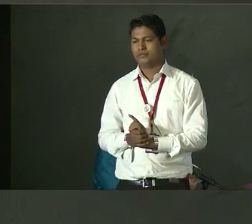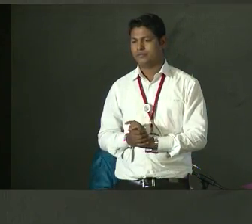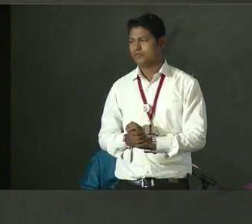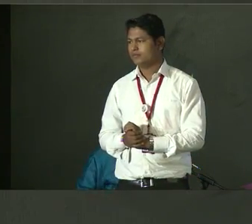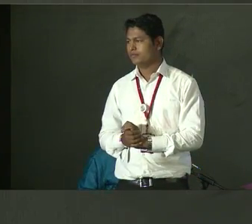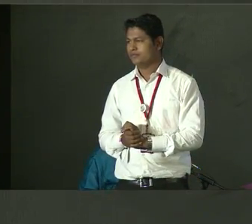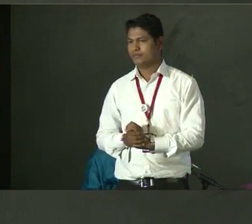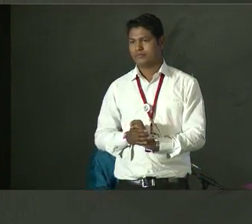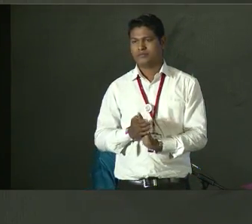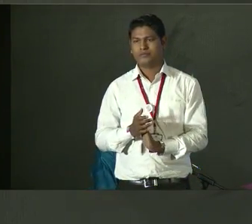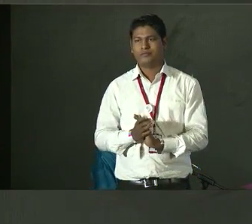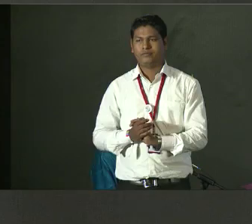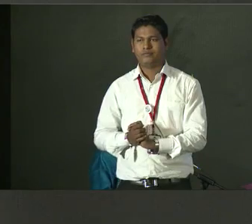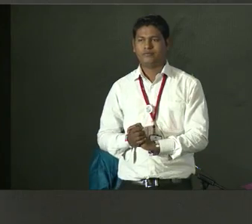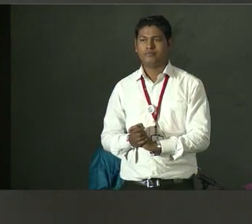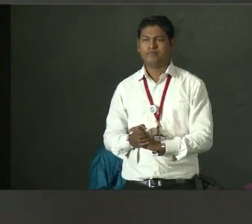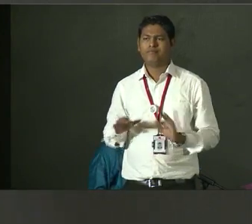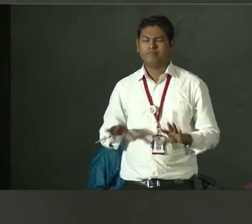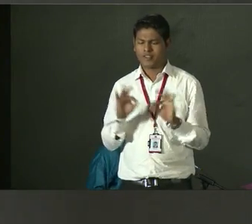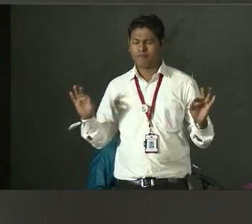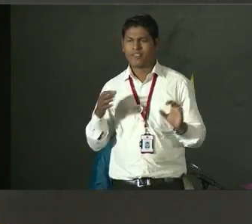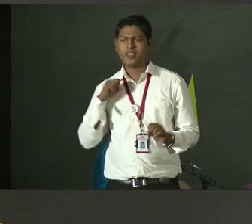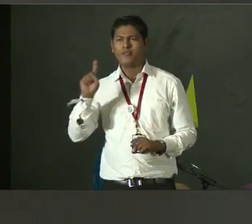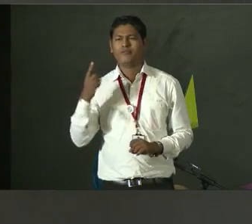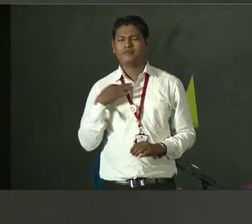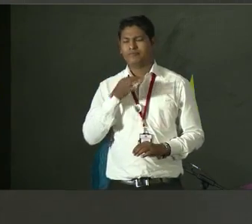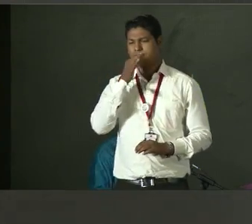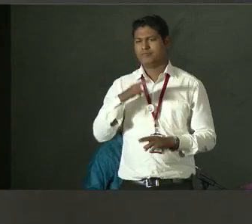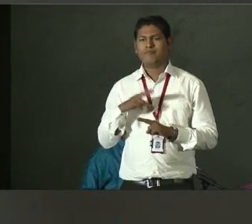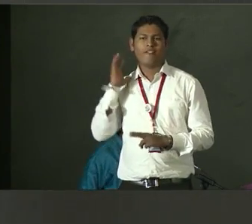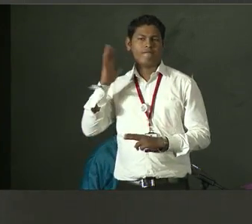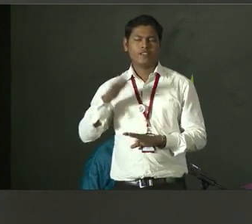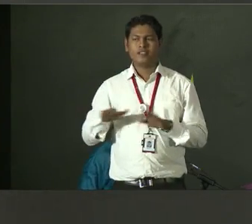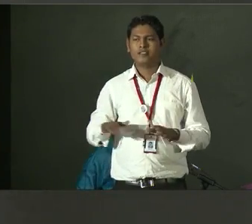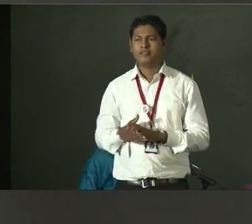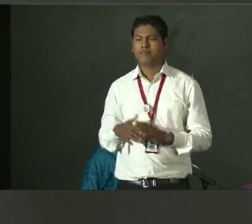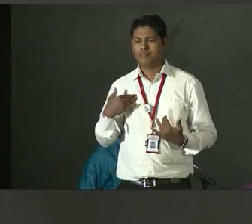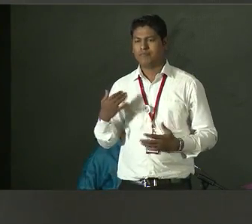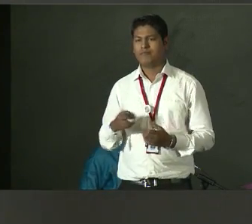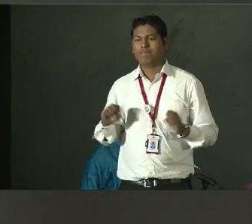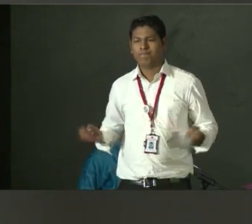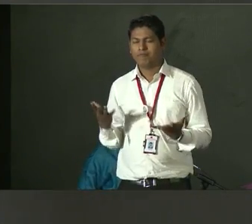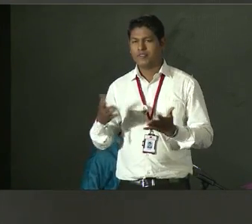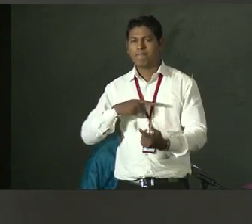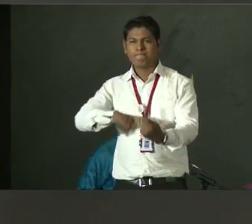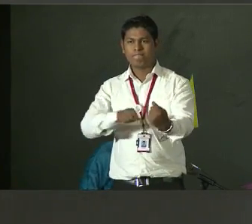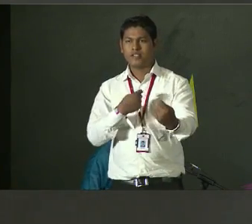all. And just with one sentence, I finish my talk and would like to start the music.